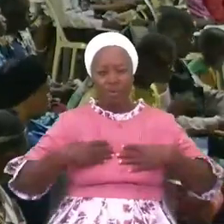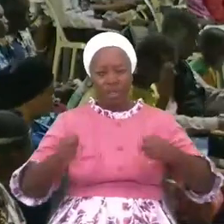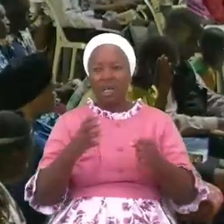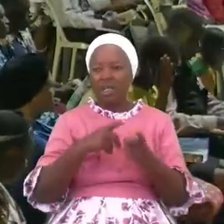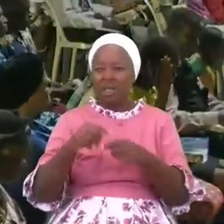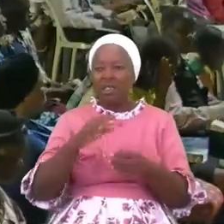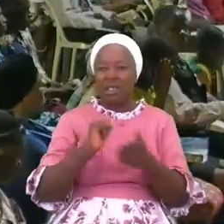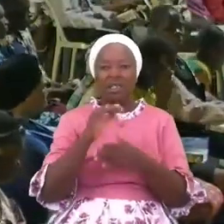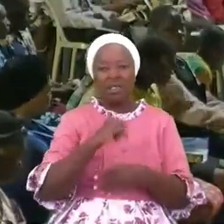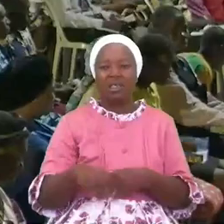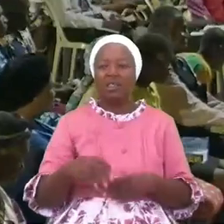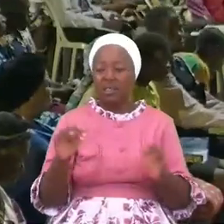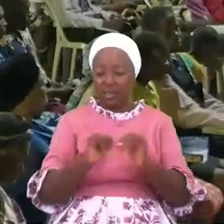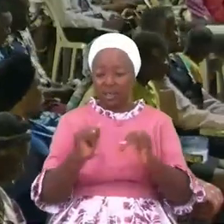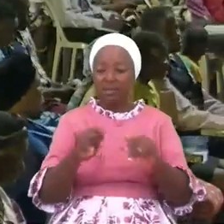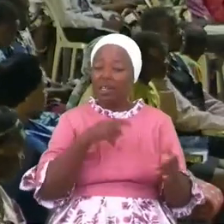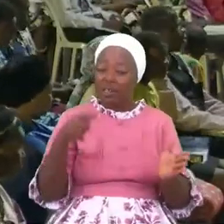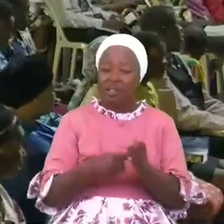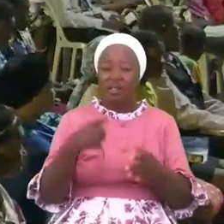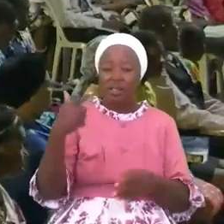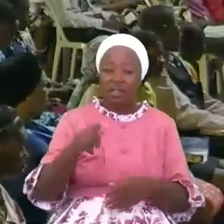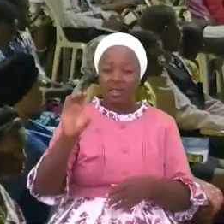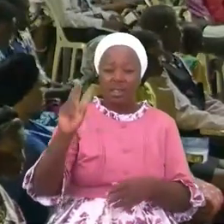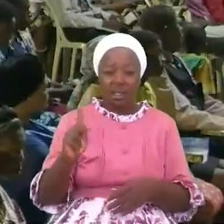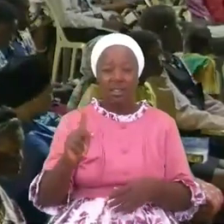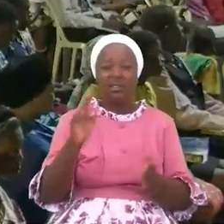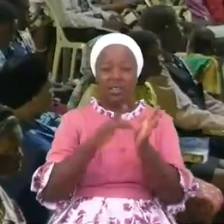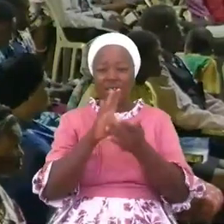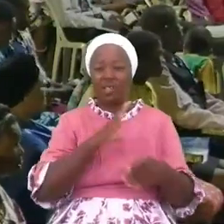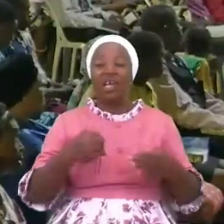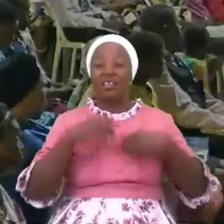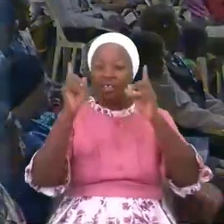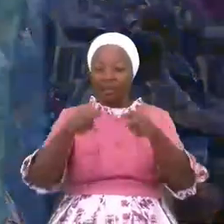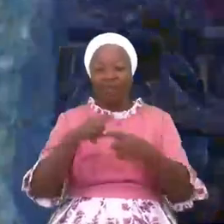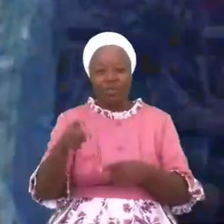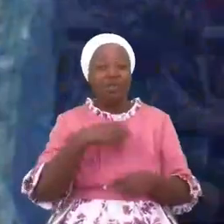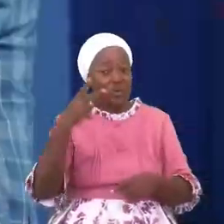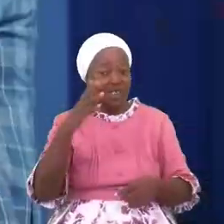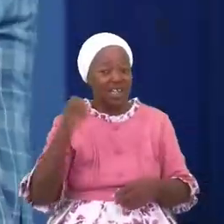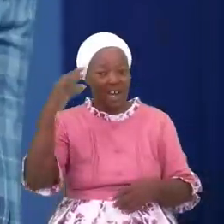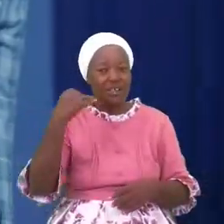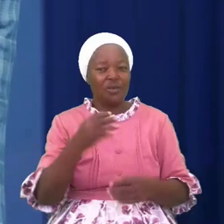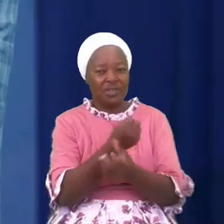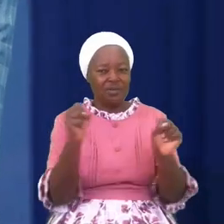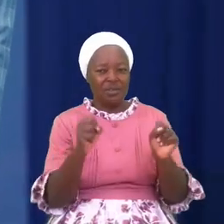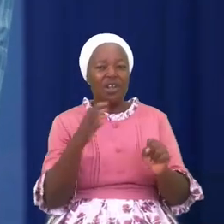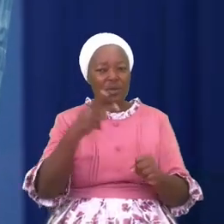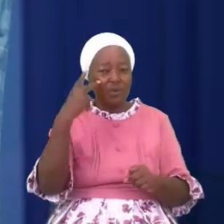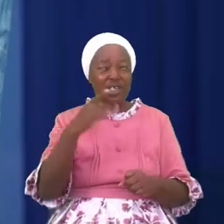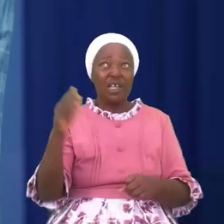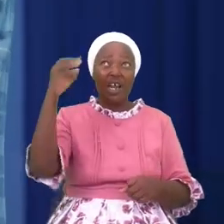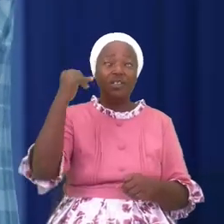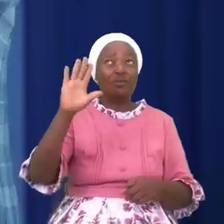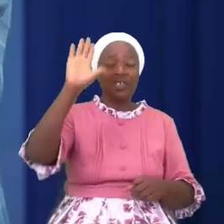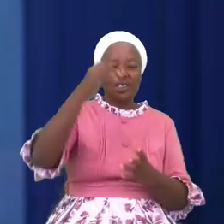see the light of his salvation. You'll see the light of his power. And his healing will be effected